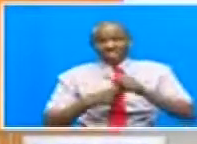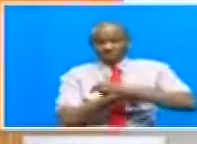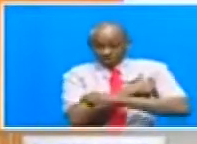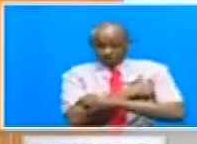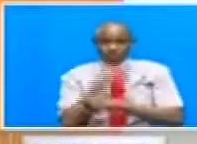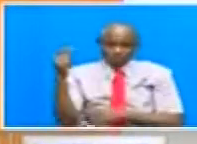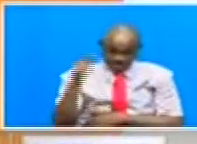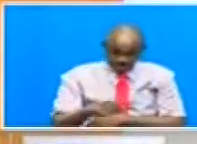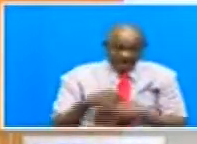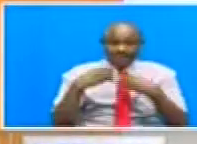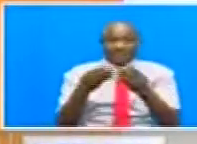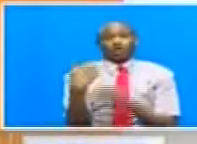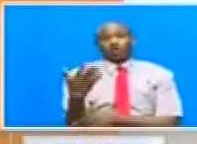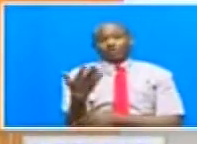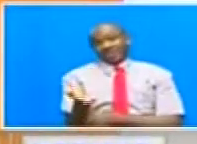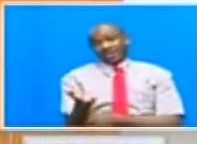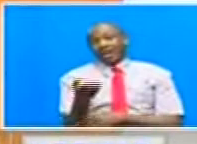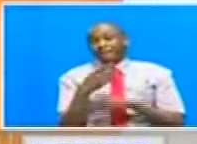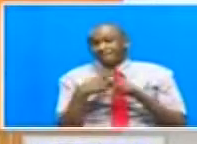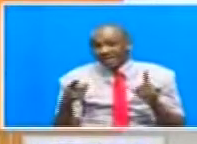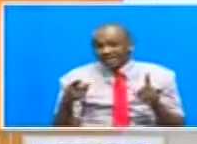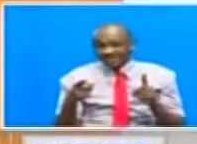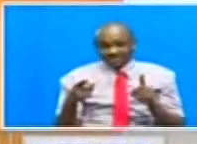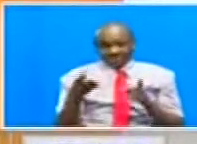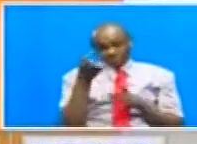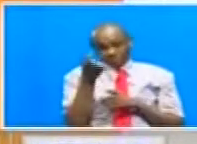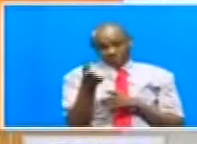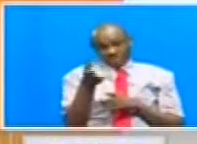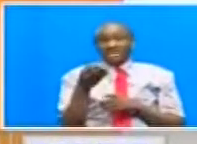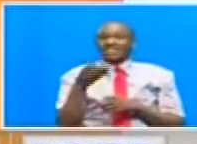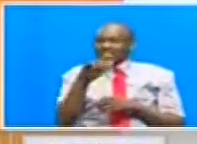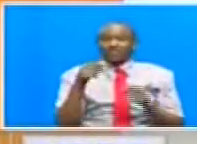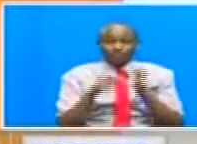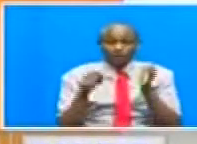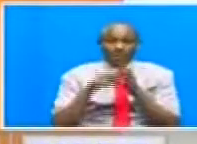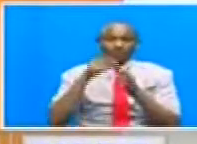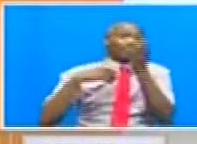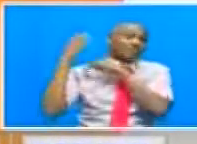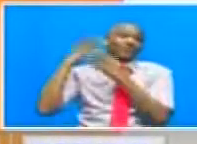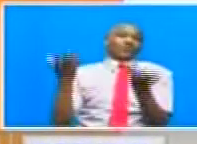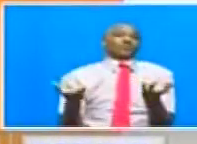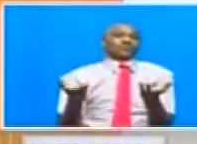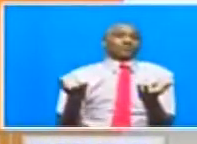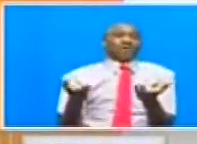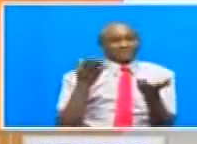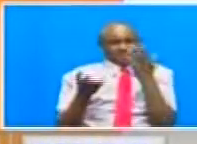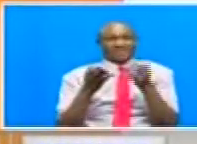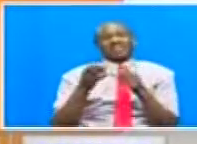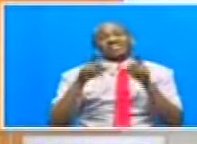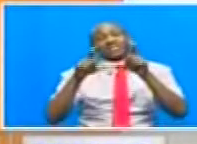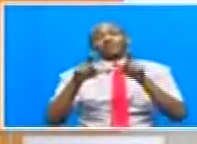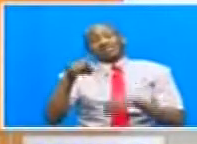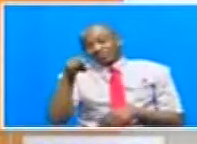to come and bring the documentation. But City Hall being City Hall that we inherited, you find that probably those title deeds are not,